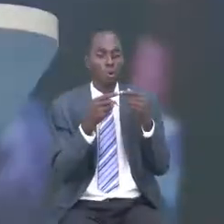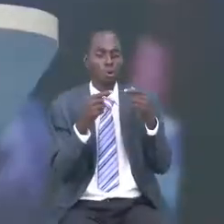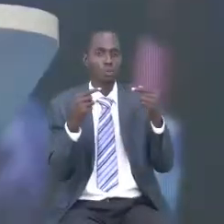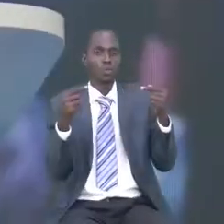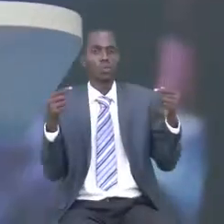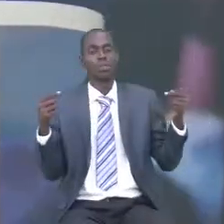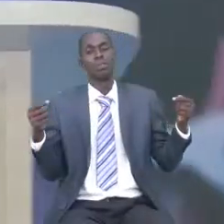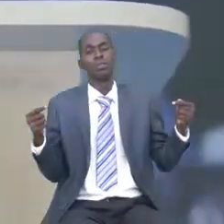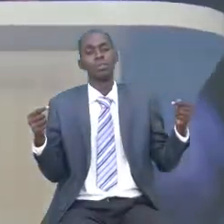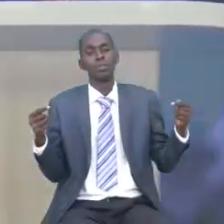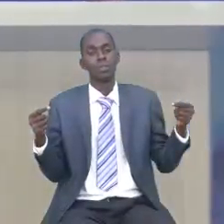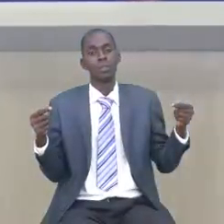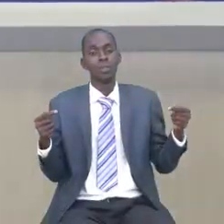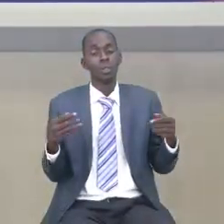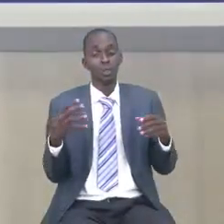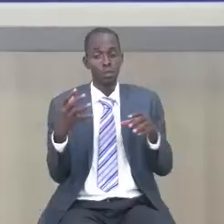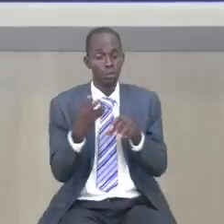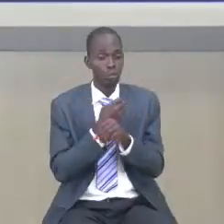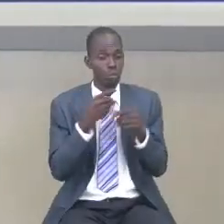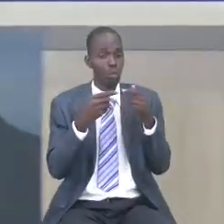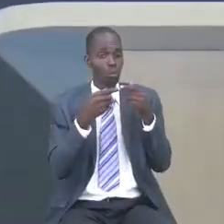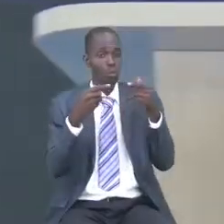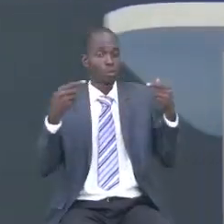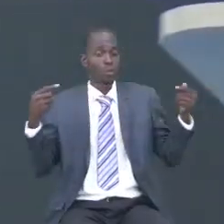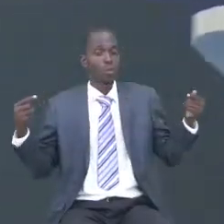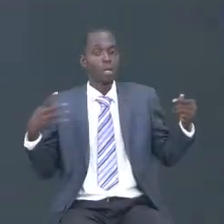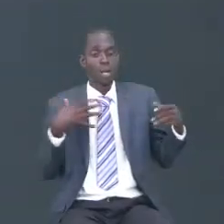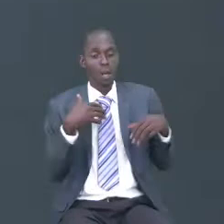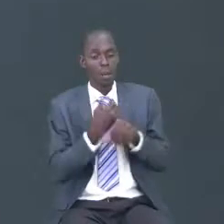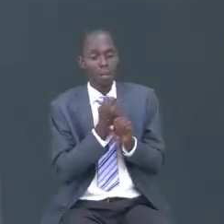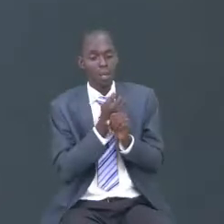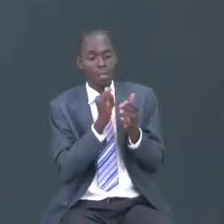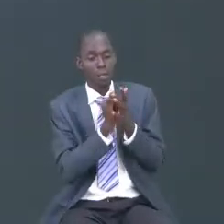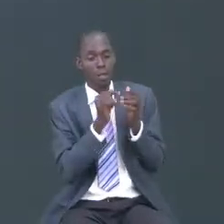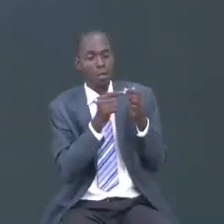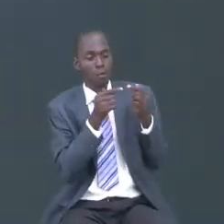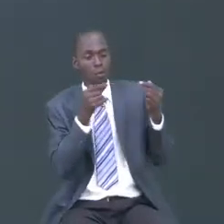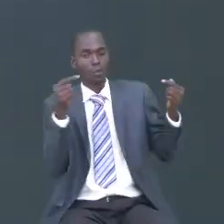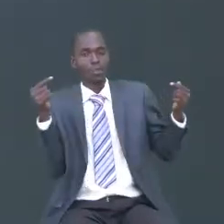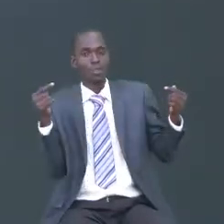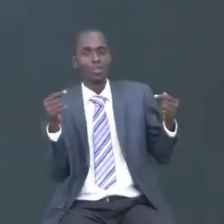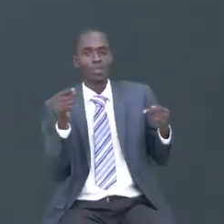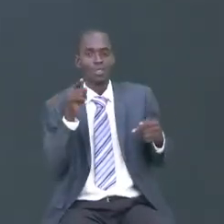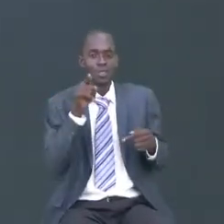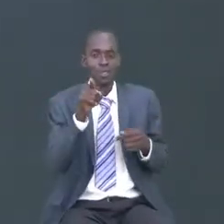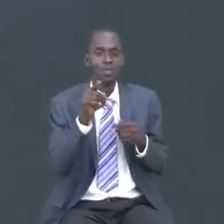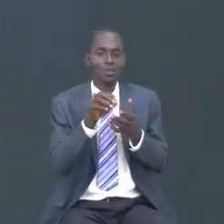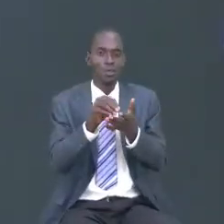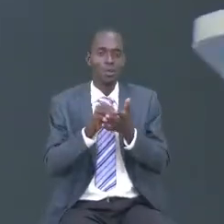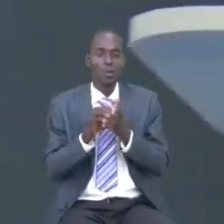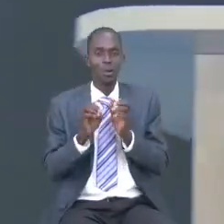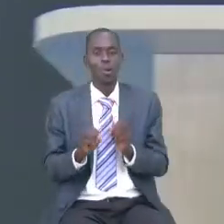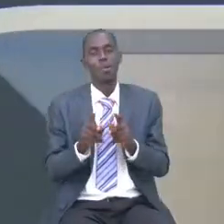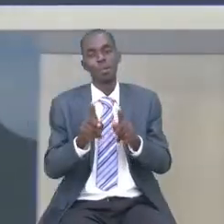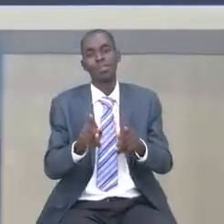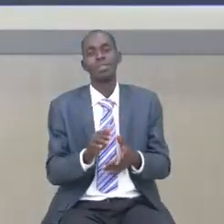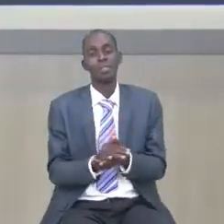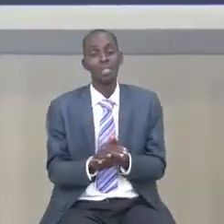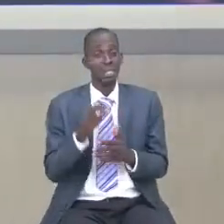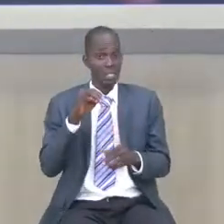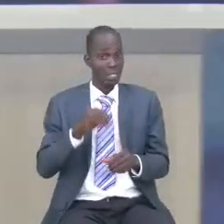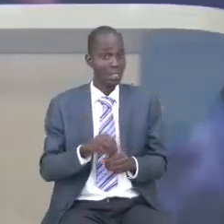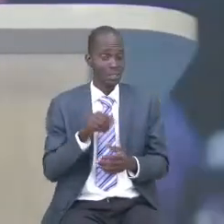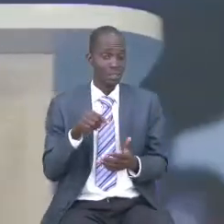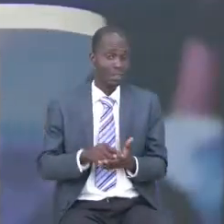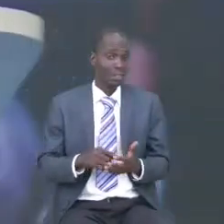opposition, and he made that opposition his opportunity. You see, in life,